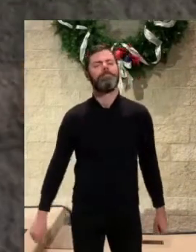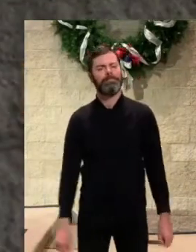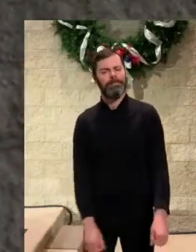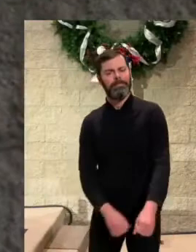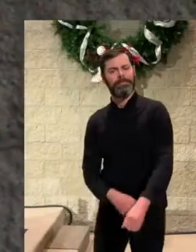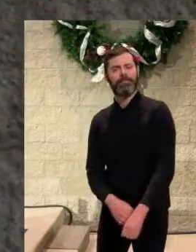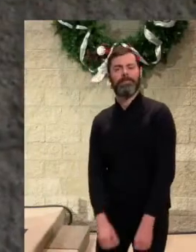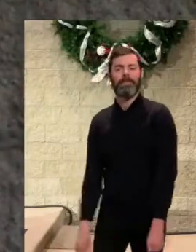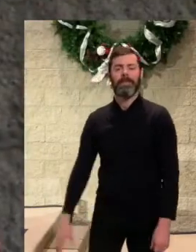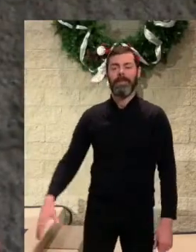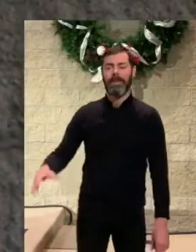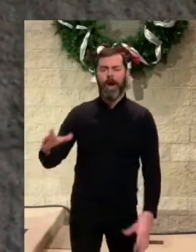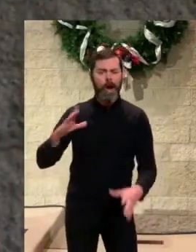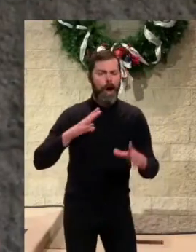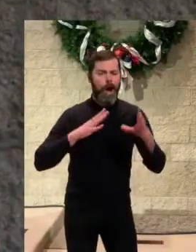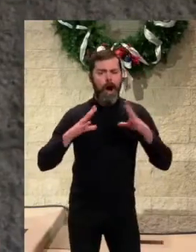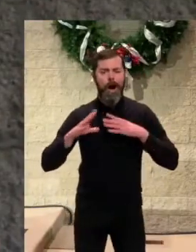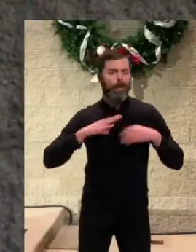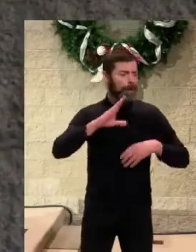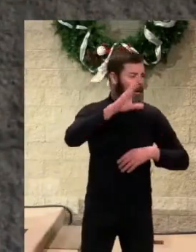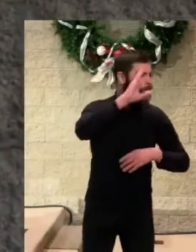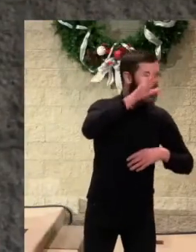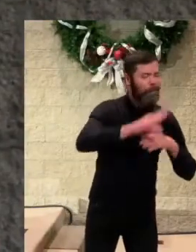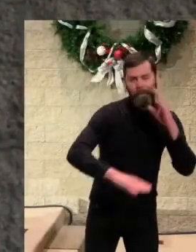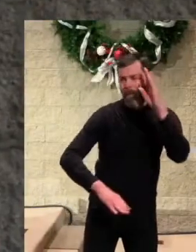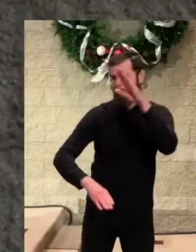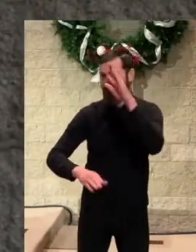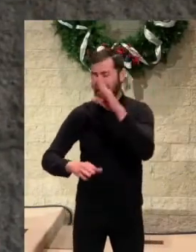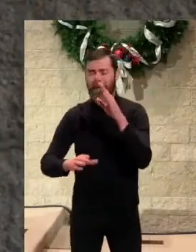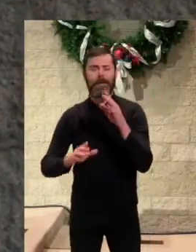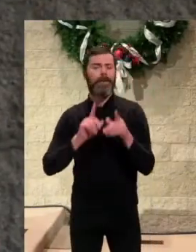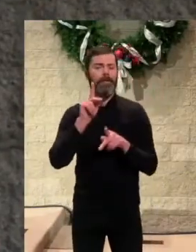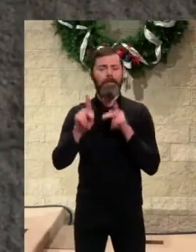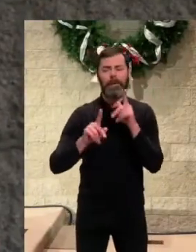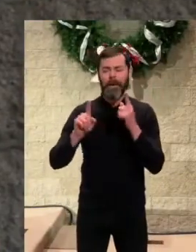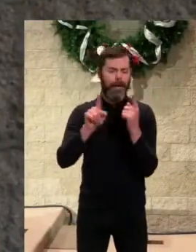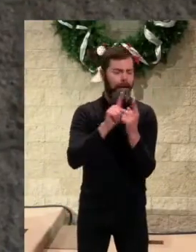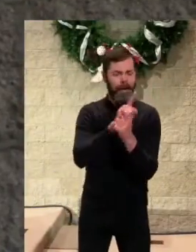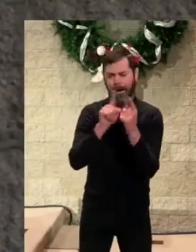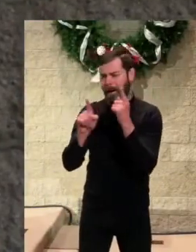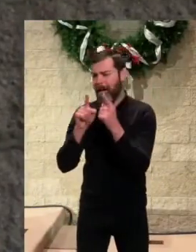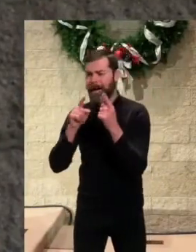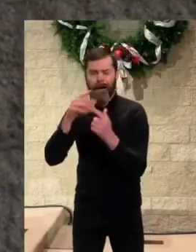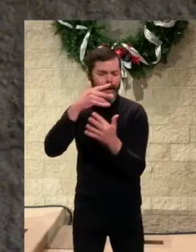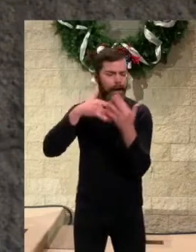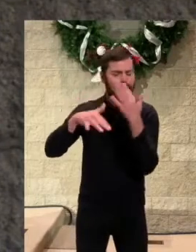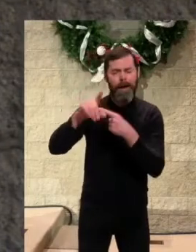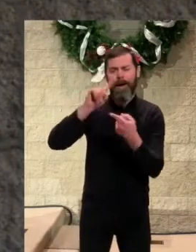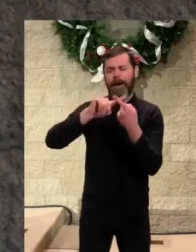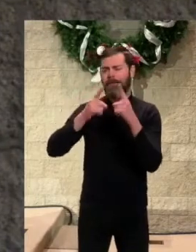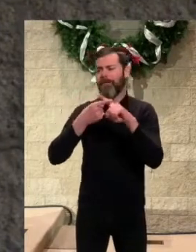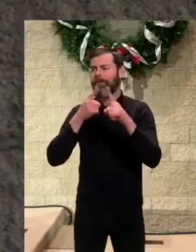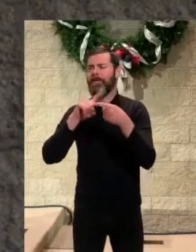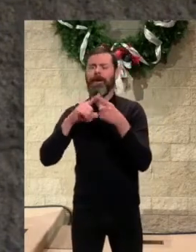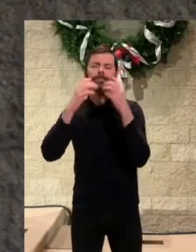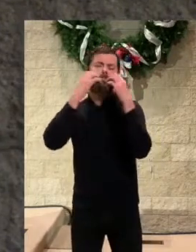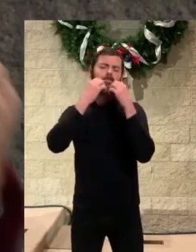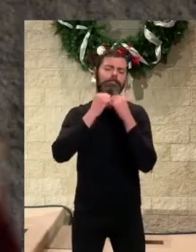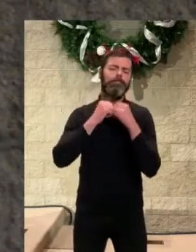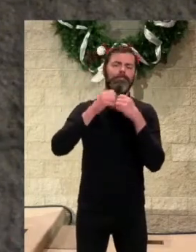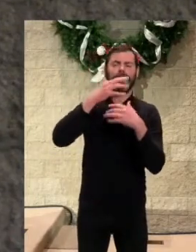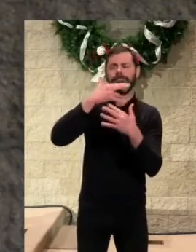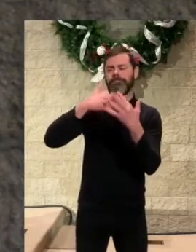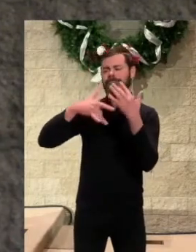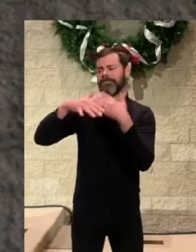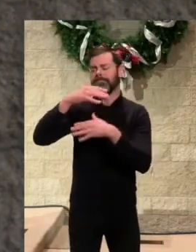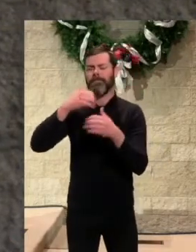all. With those holiday greetings and gay happy meetings when friends come to call. It's